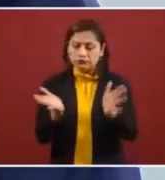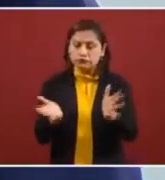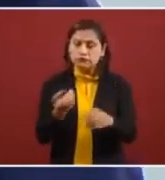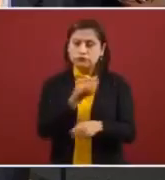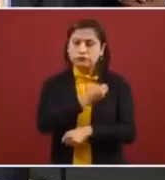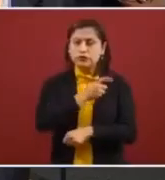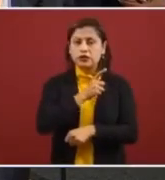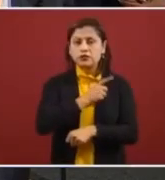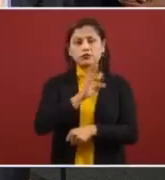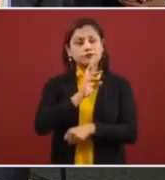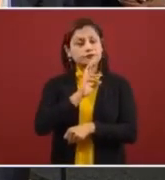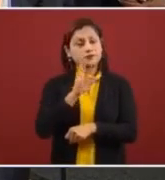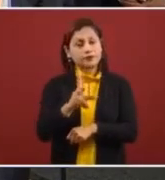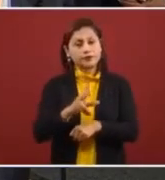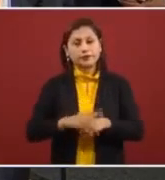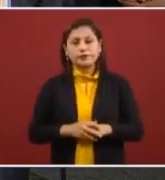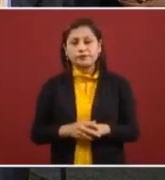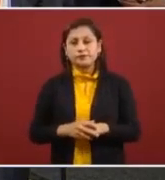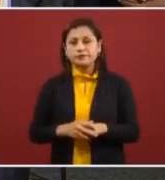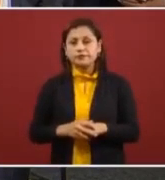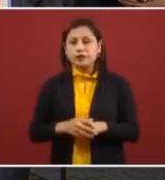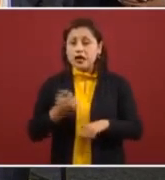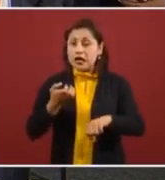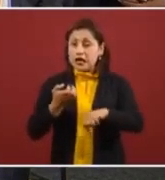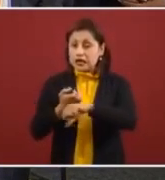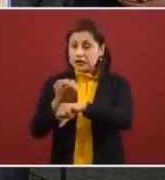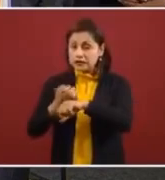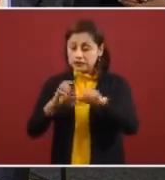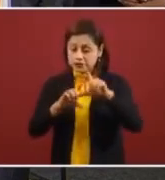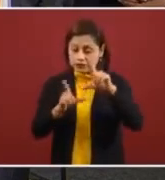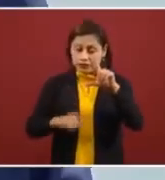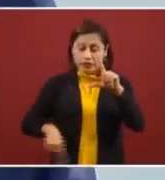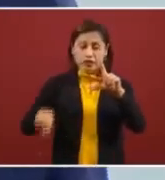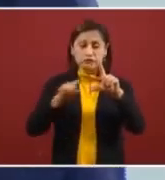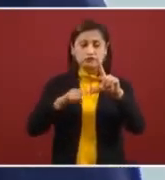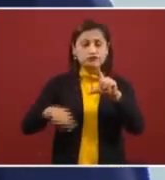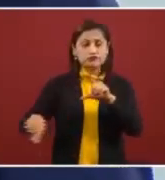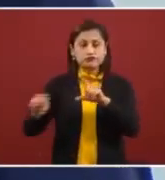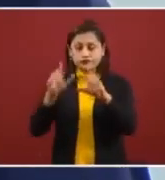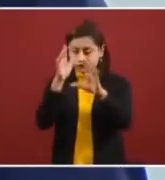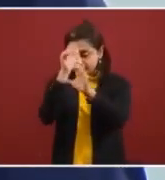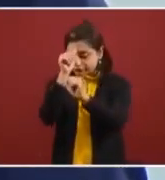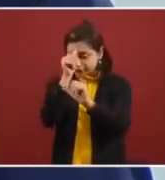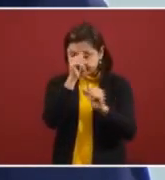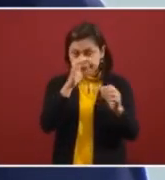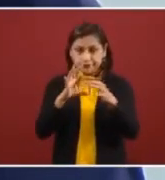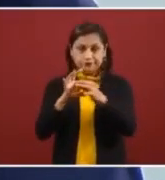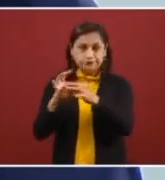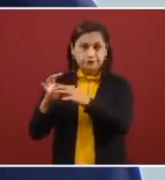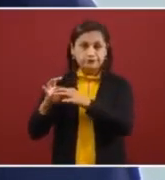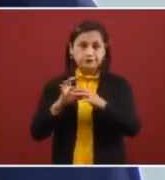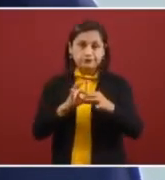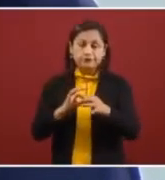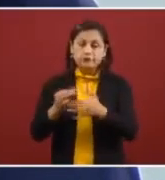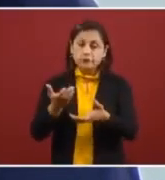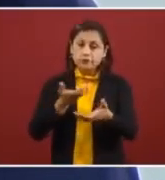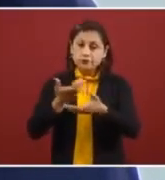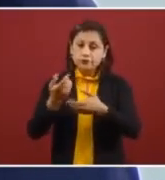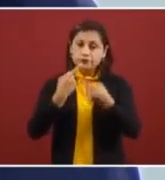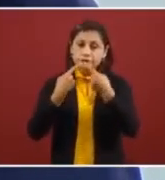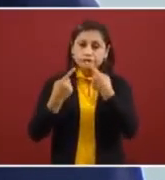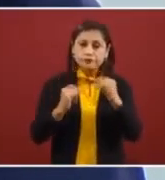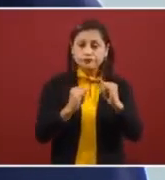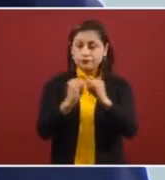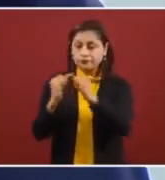of health in agreement with the states, and communication and dialogue that's